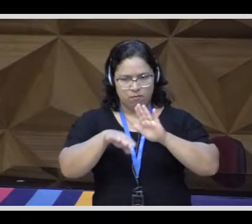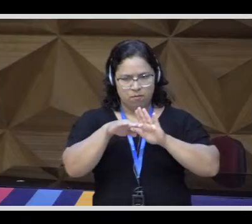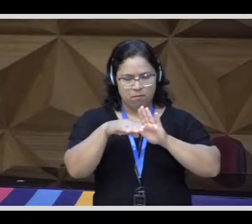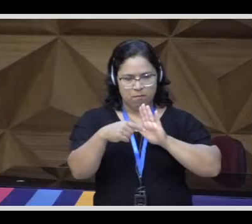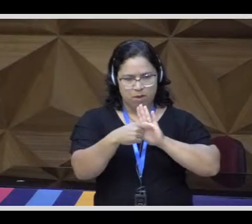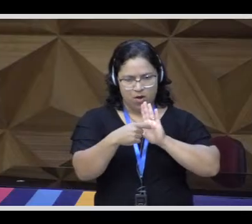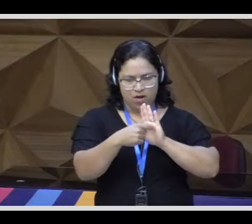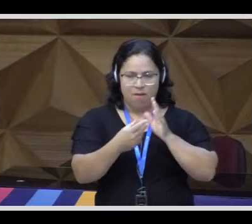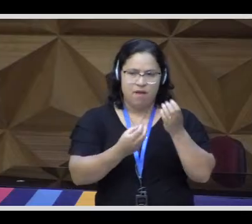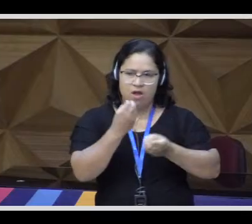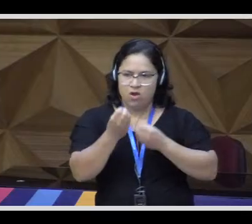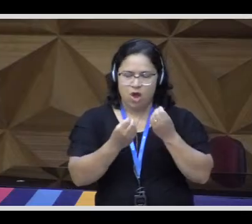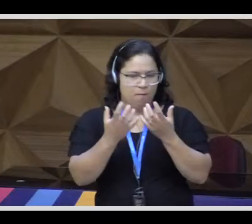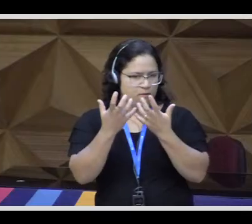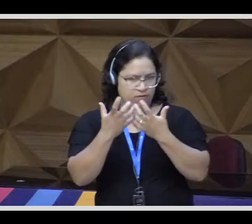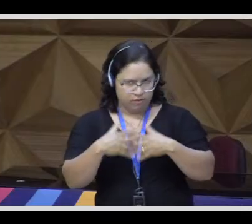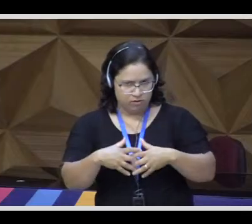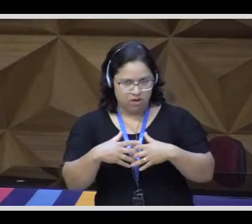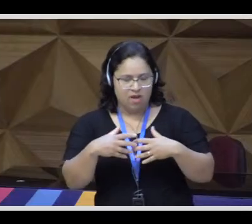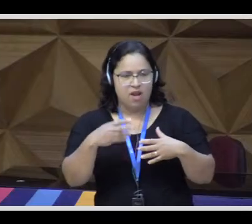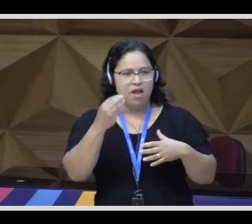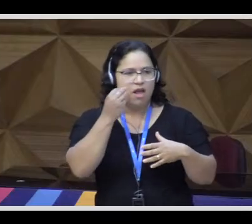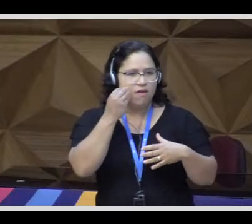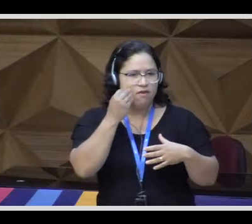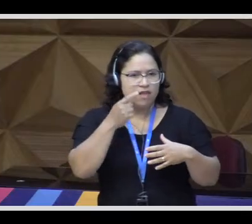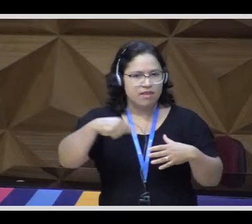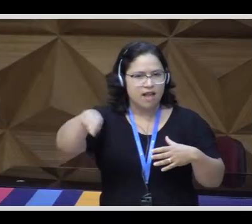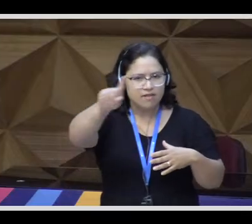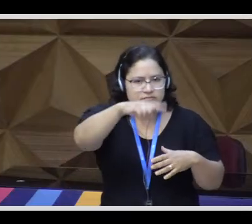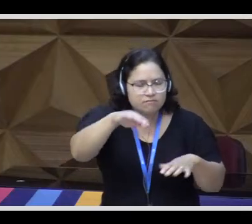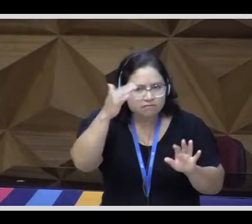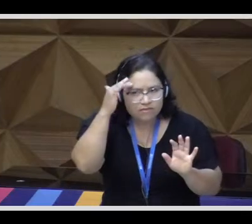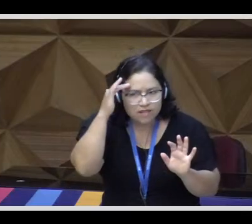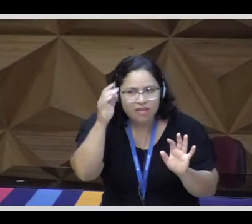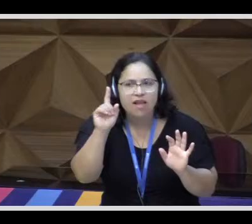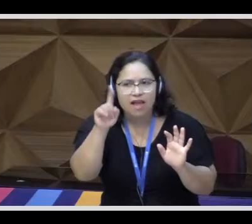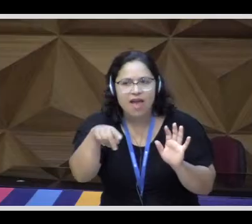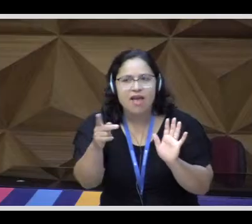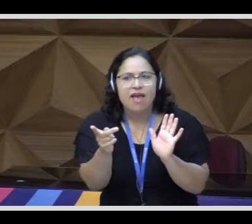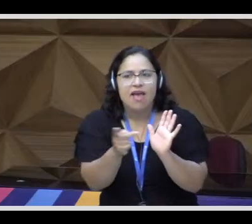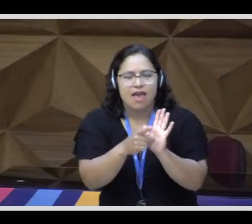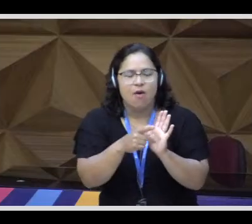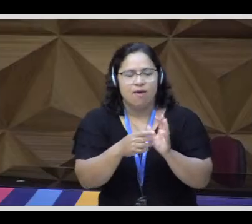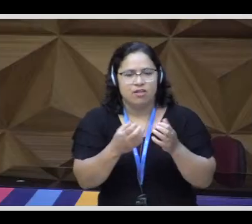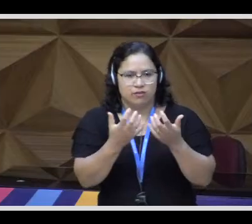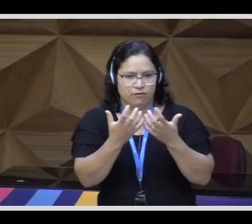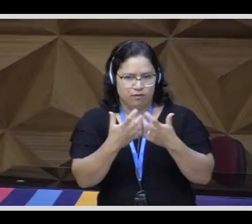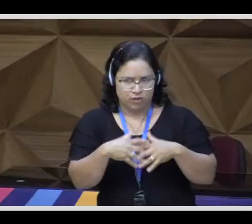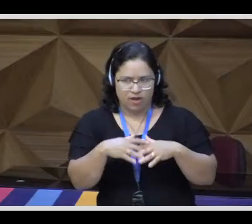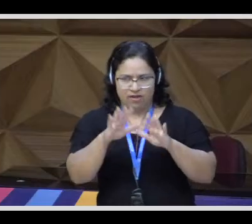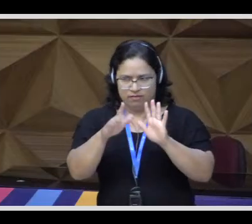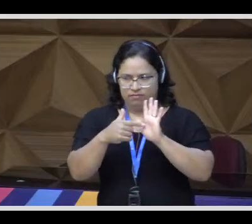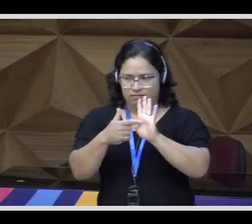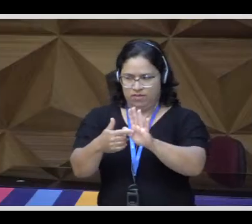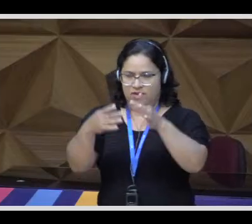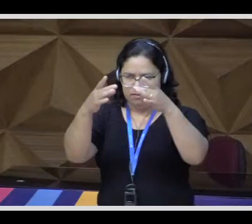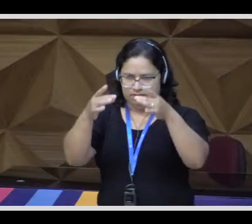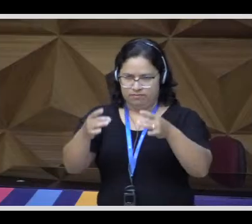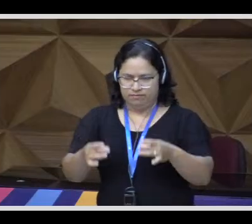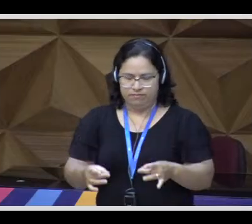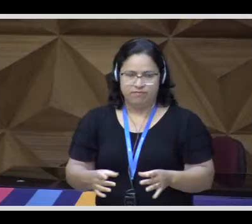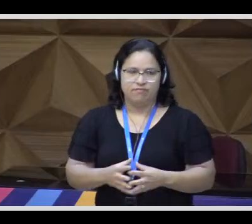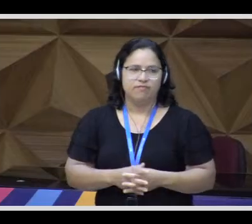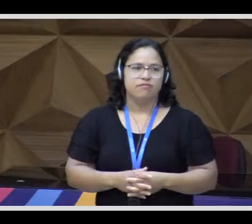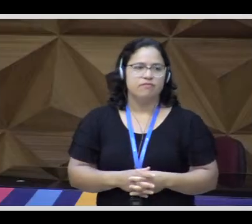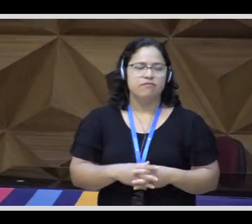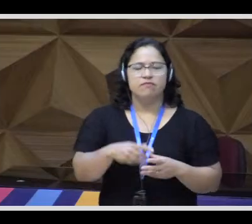to convince you that it actually works, right? So the first step, back in 2014, and of course